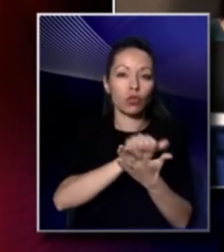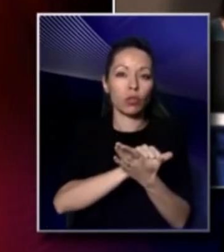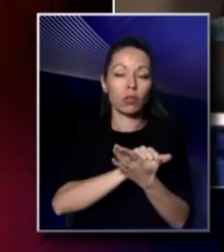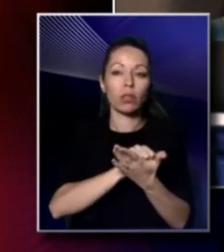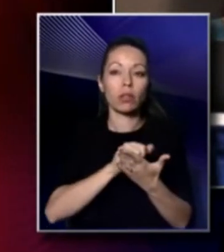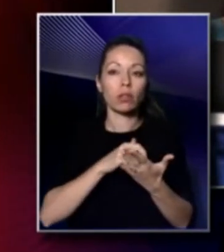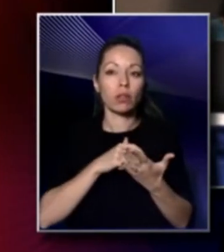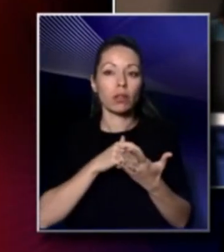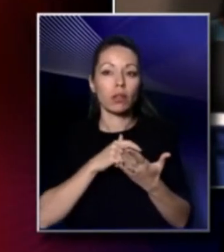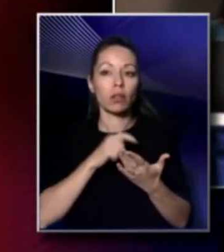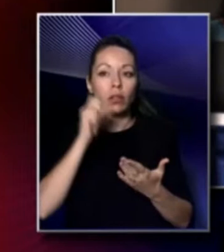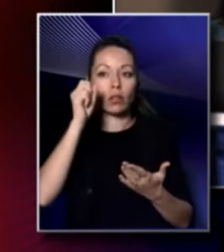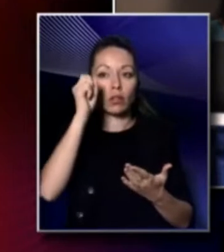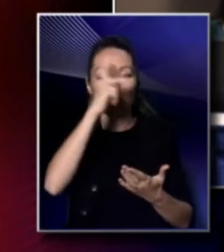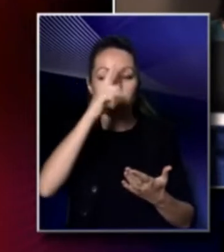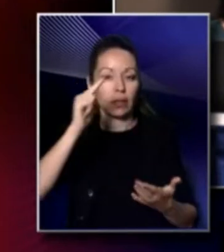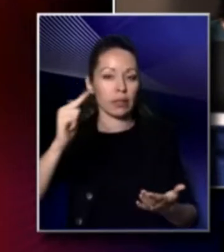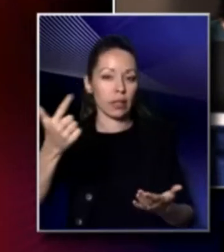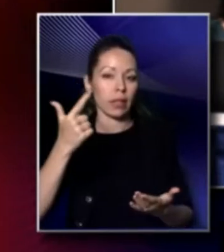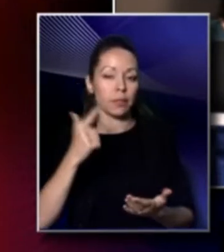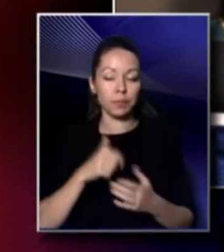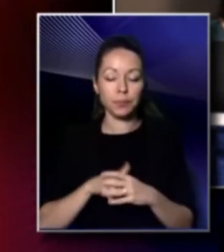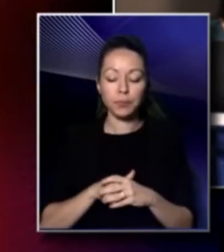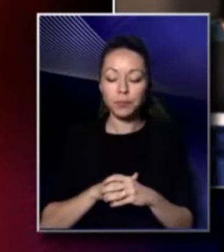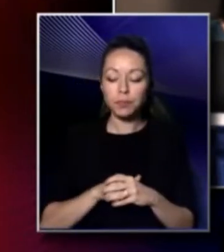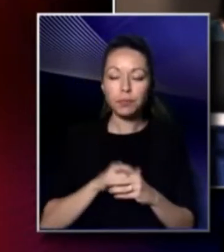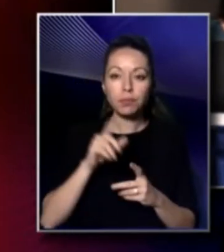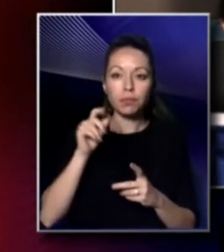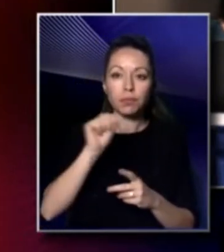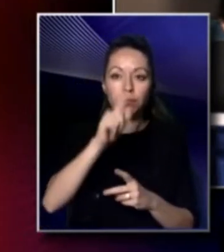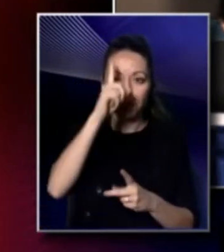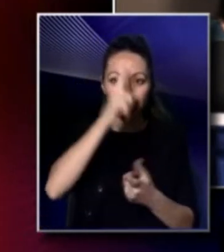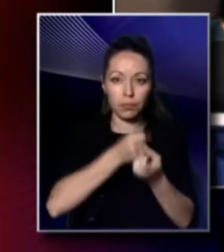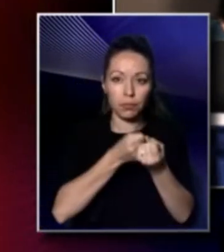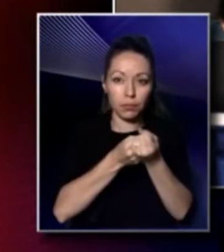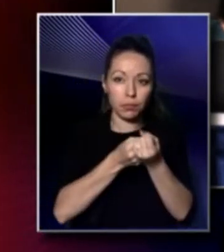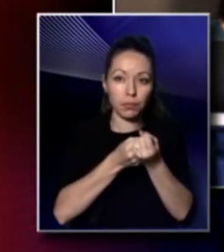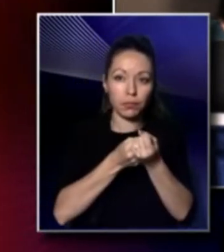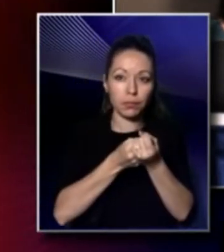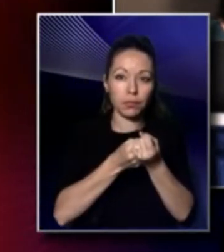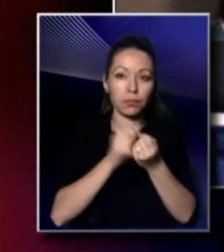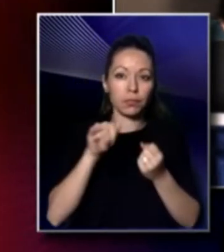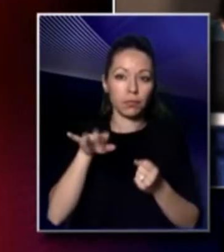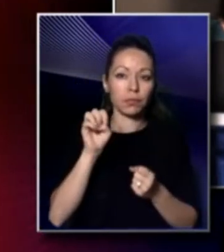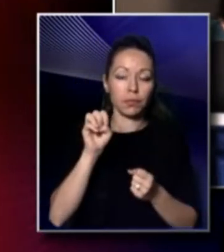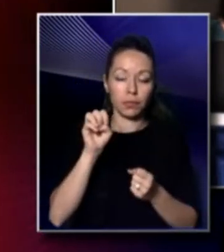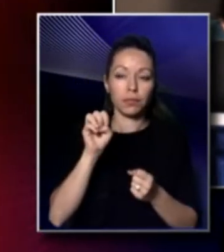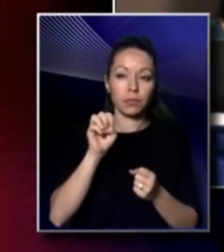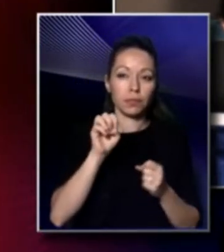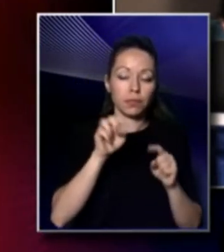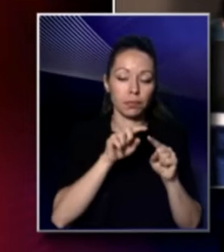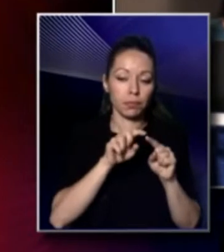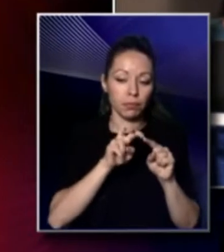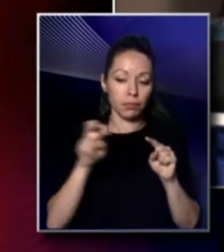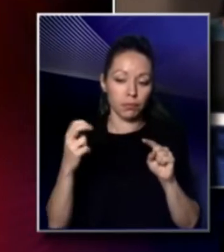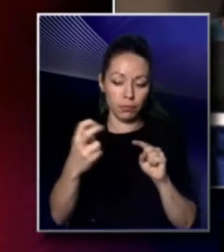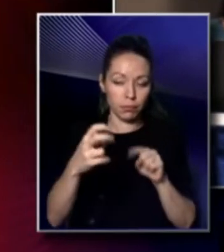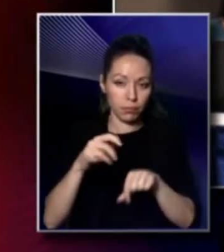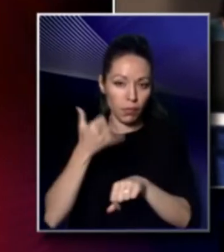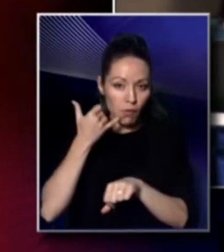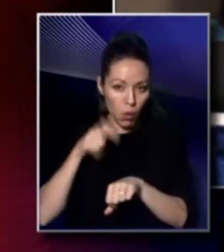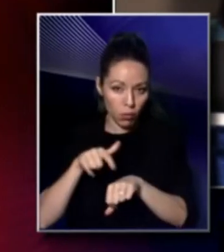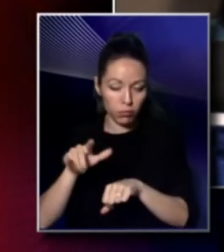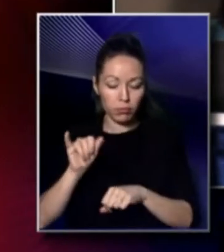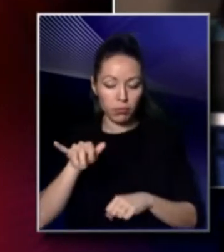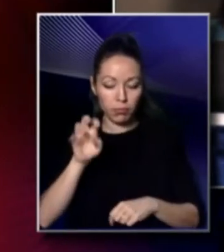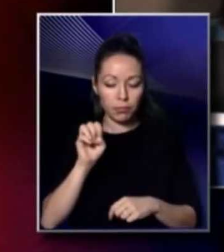I second the motion as it stands. Okay. All in favor? Aye. Aye. Aye. Aye. Okay. So what